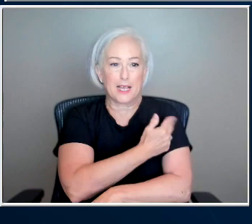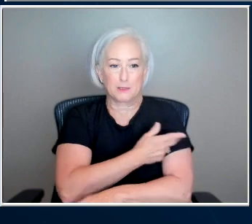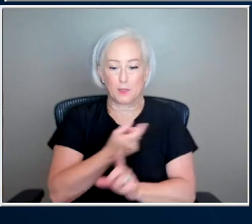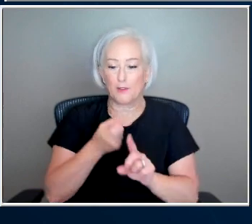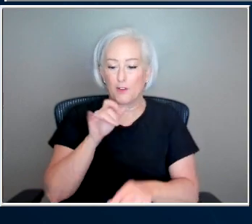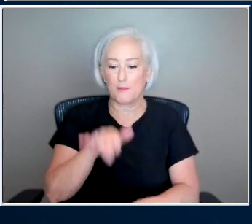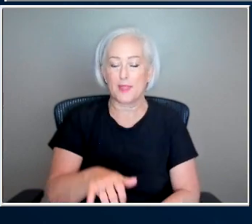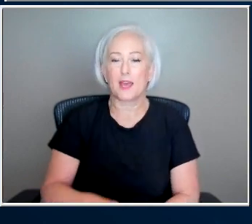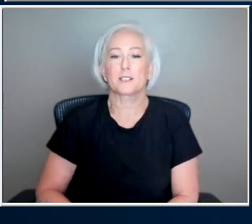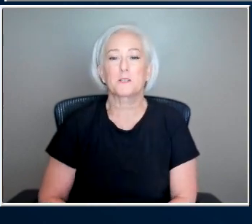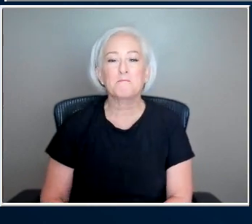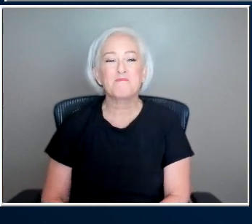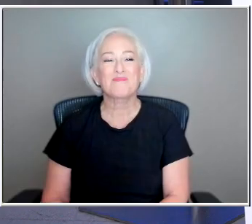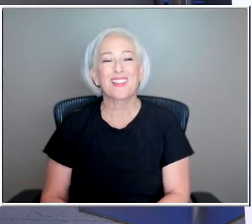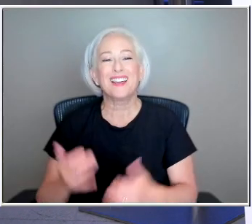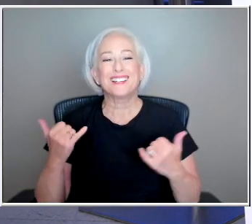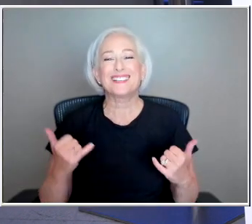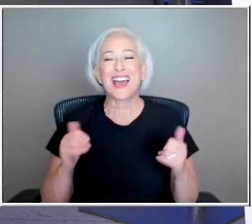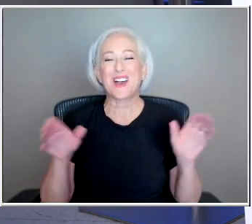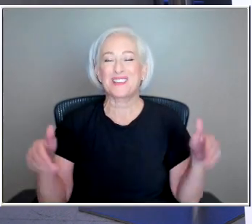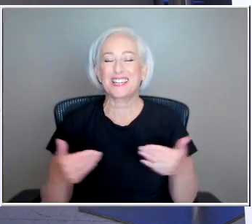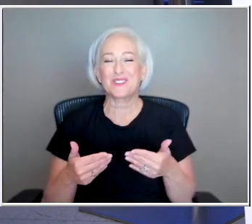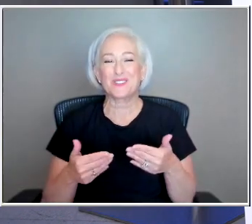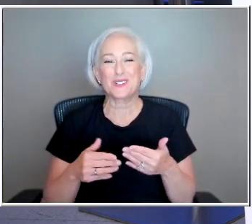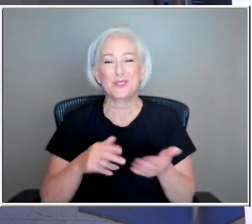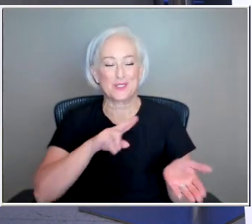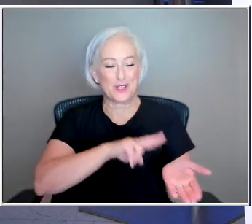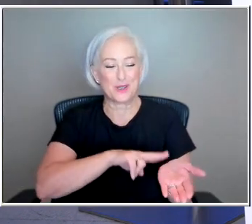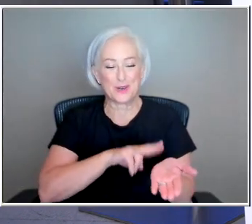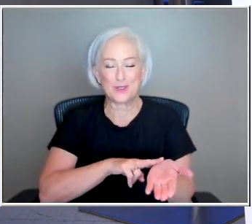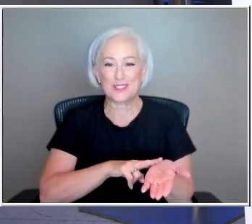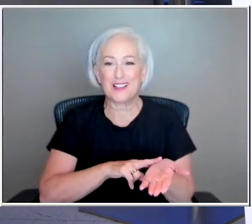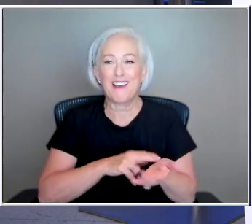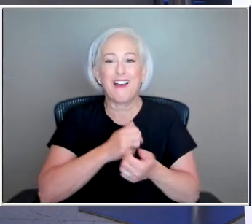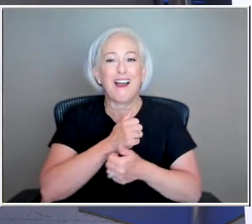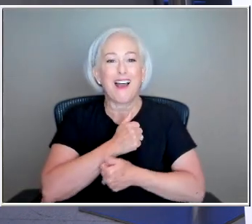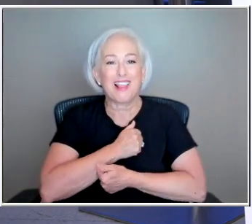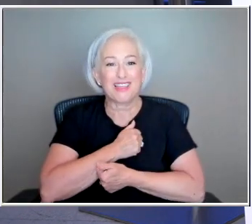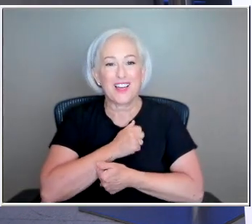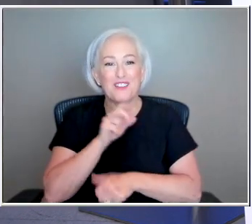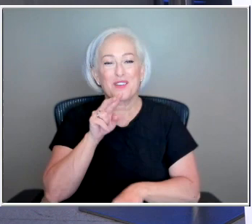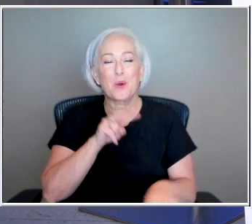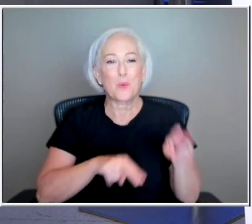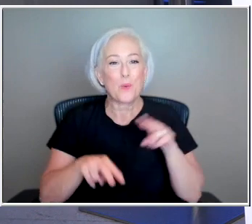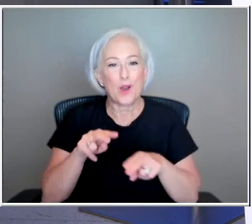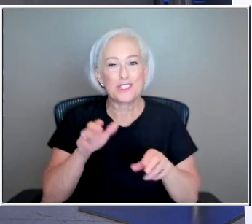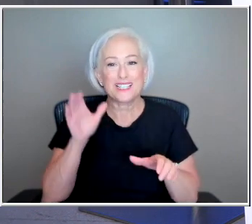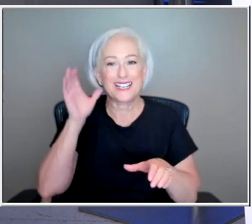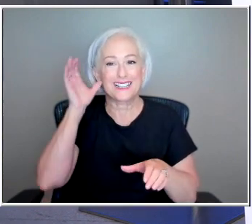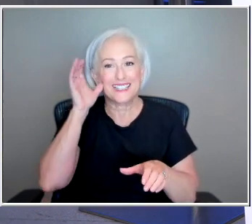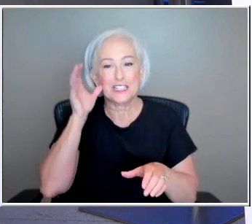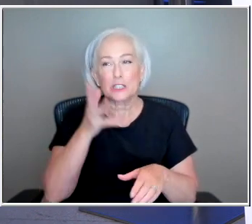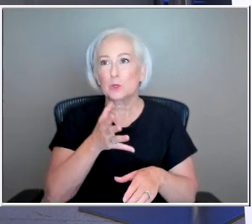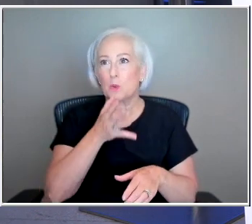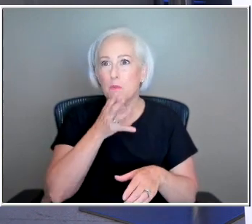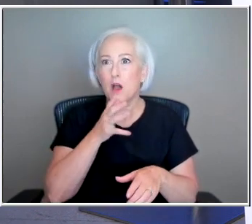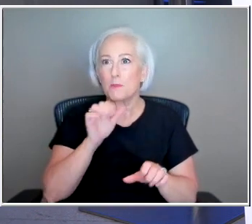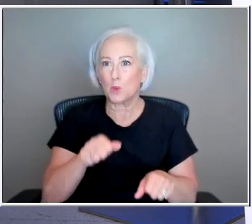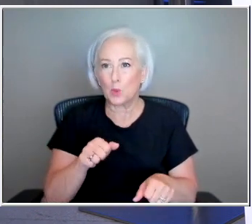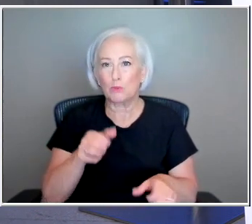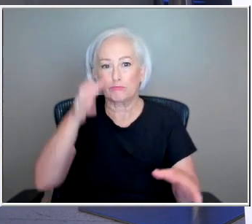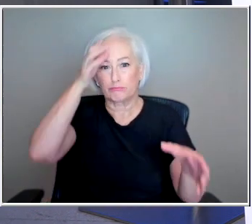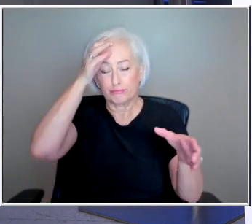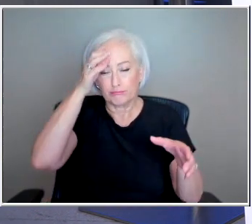in our nurses right now, and I love watching and listening to an articulate mother who's done her research, and she kind of gets